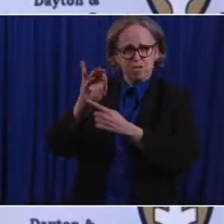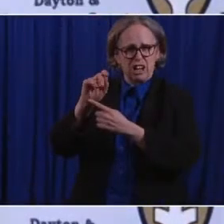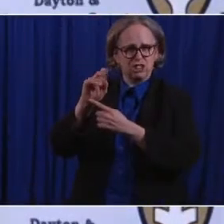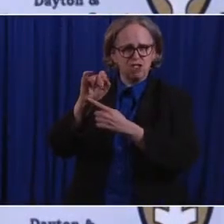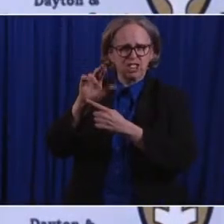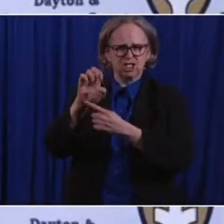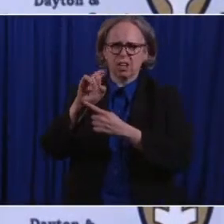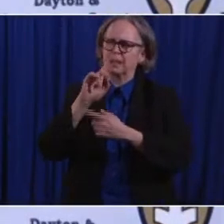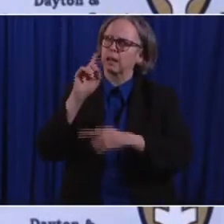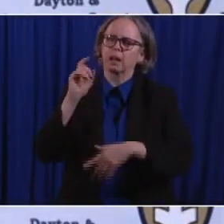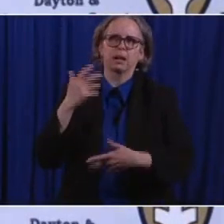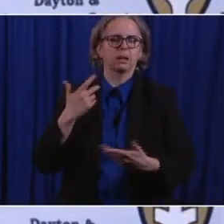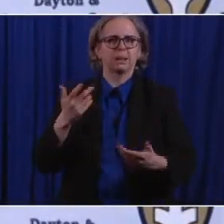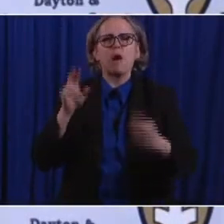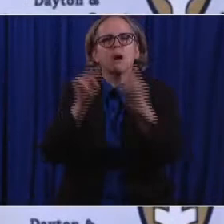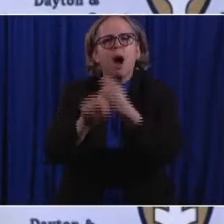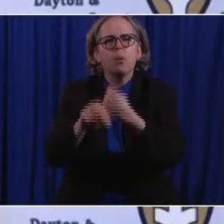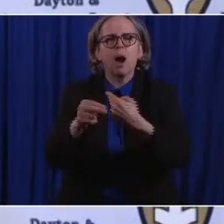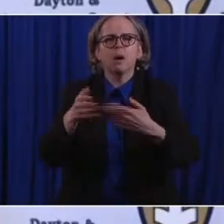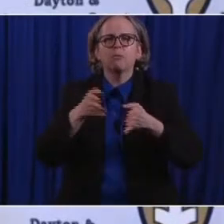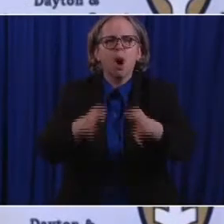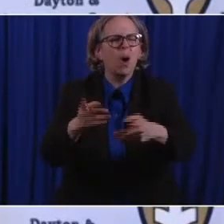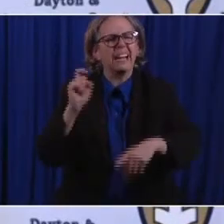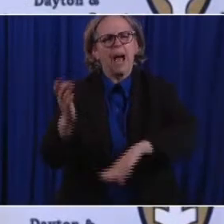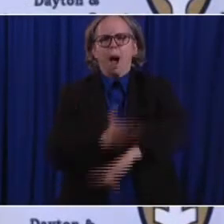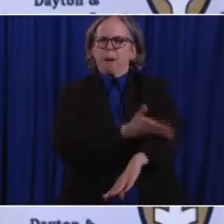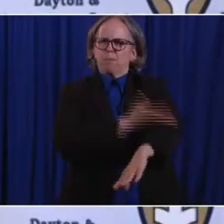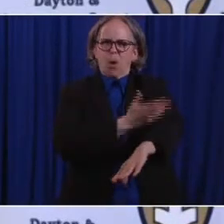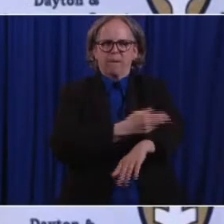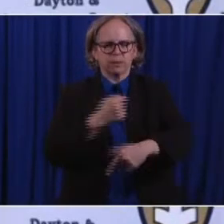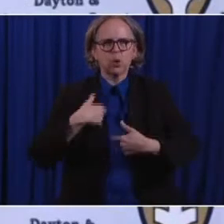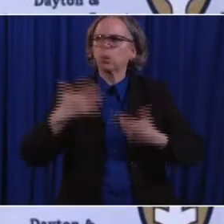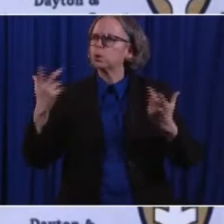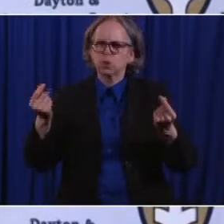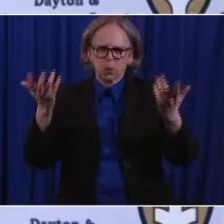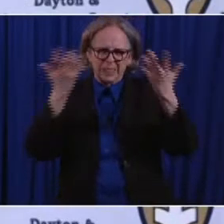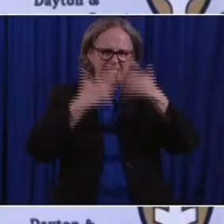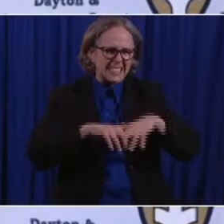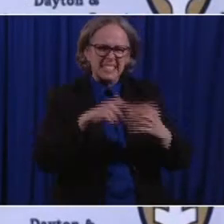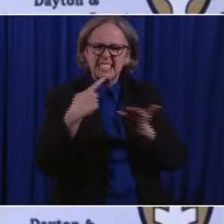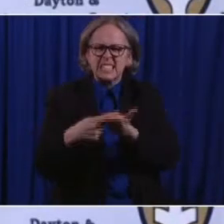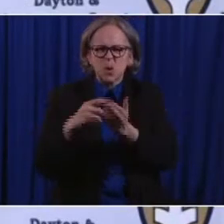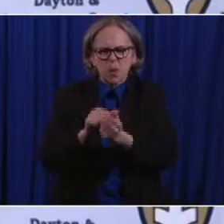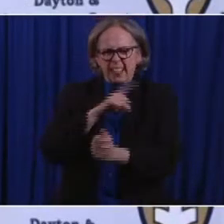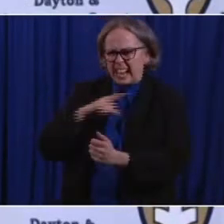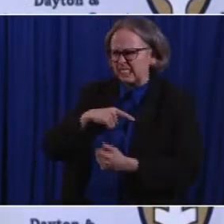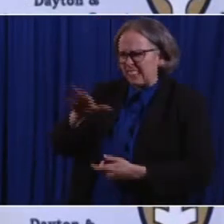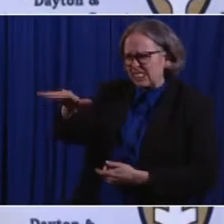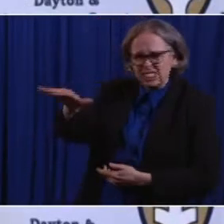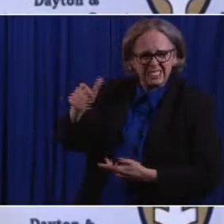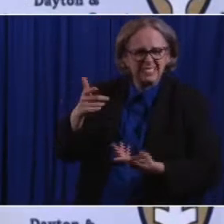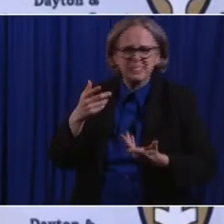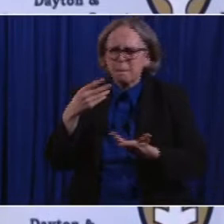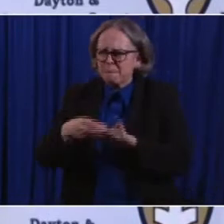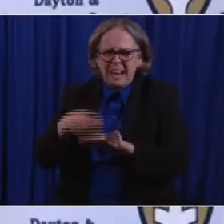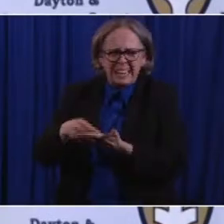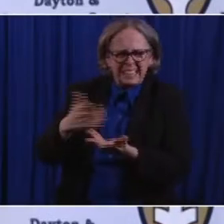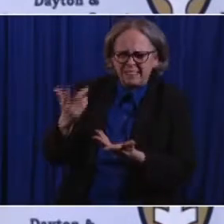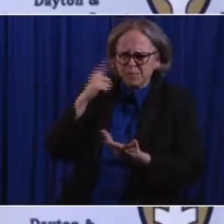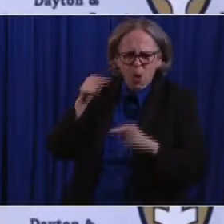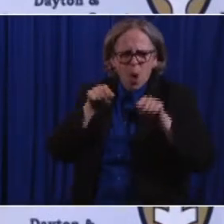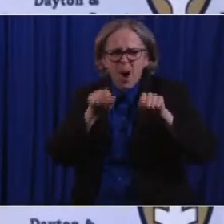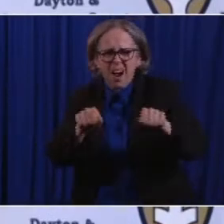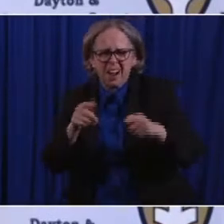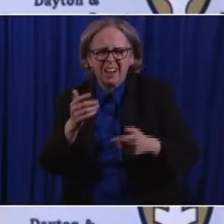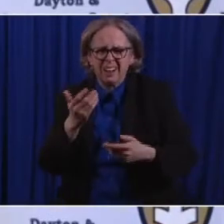the state in the previous bill, the bill that's already passed. How those dollars can be deployed in regard to infrastructure. Infrastructure